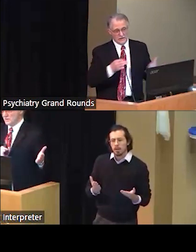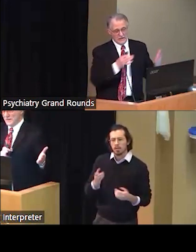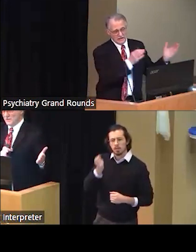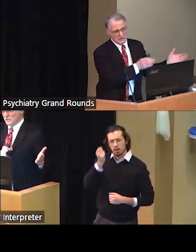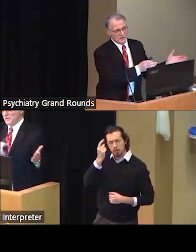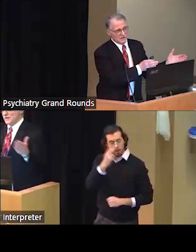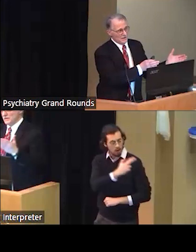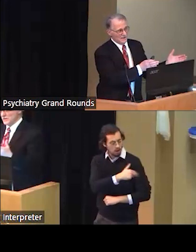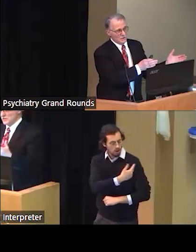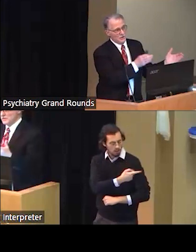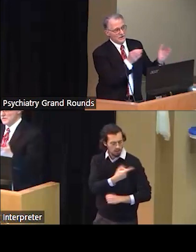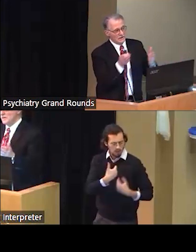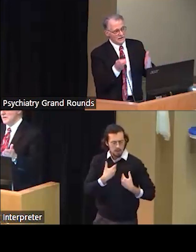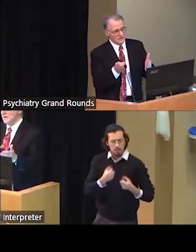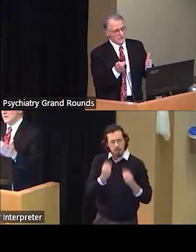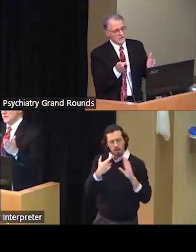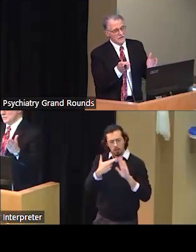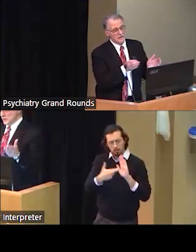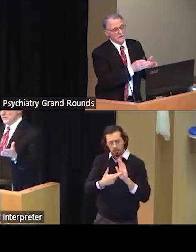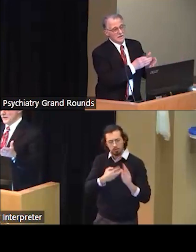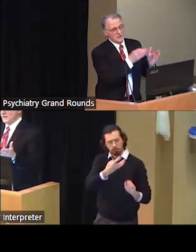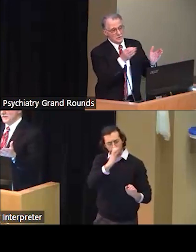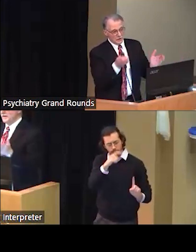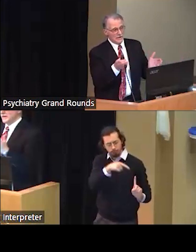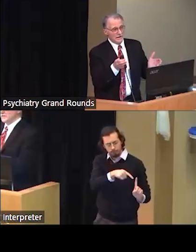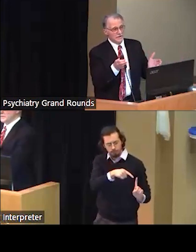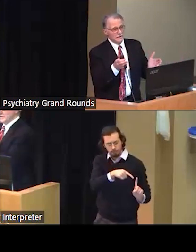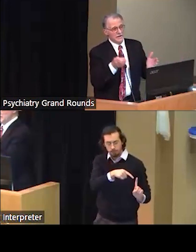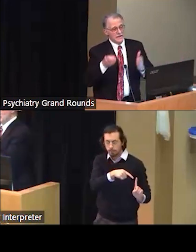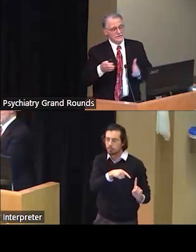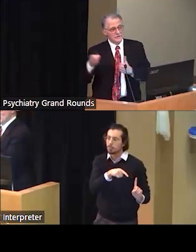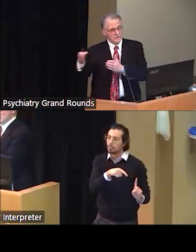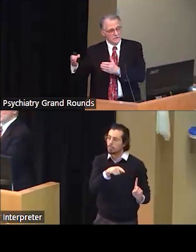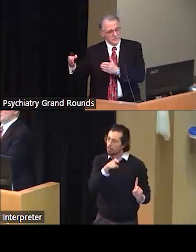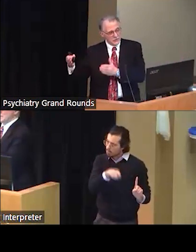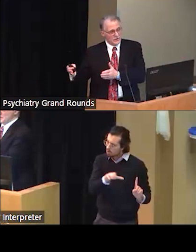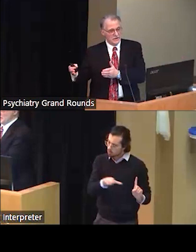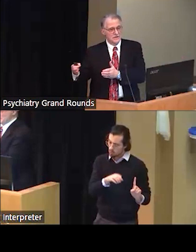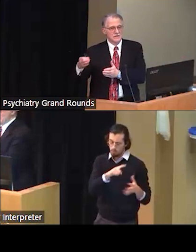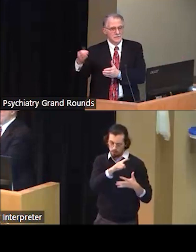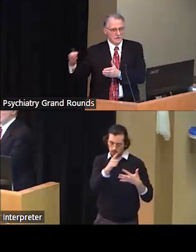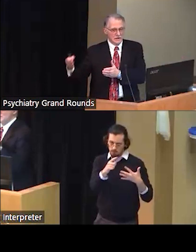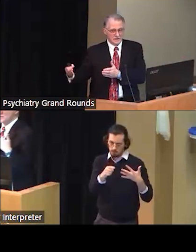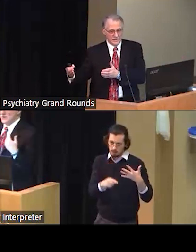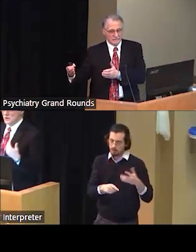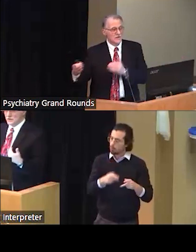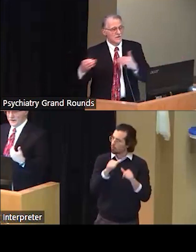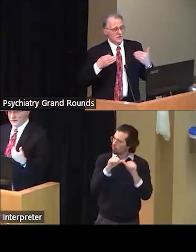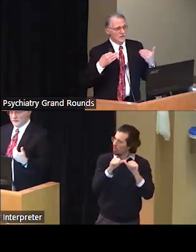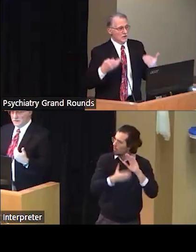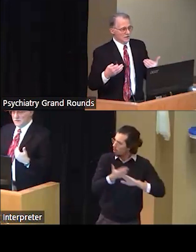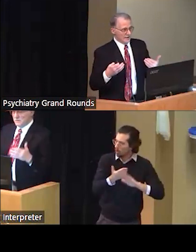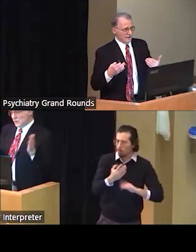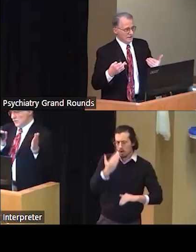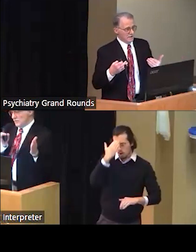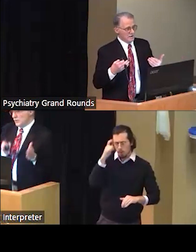understand that when a hospital system has so many regulations, they're put upon and they have to do these to keep the lights on. So